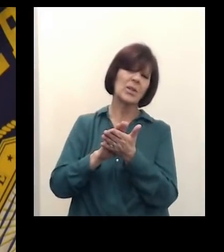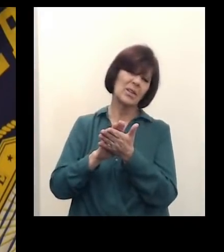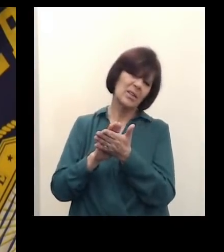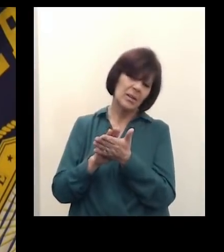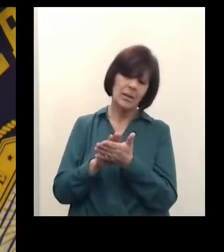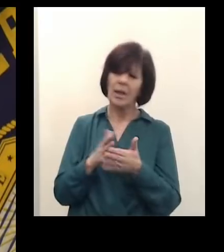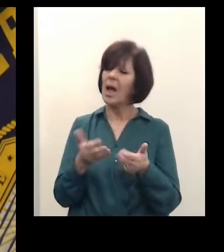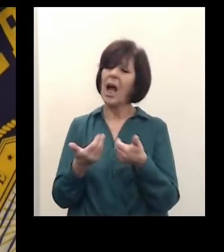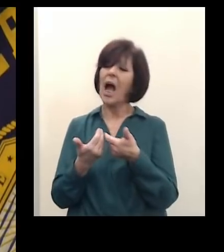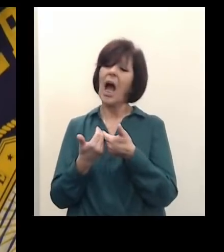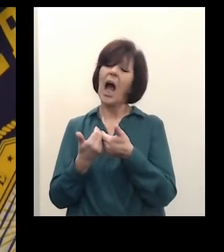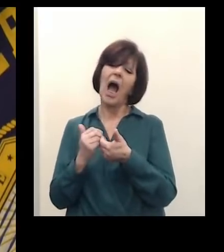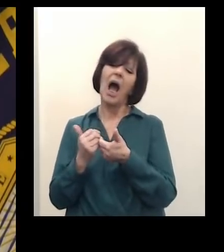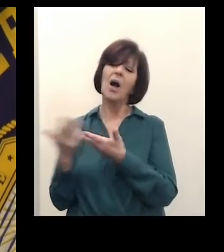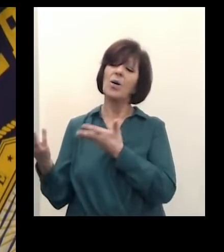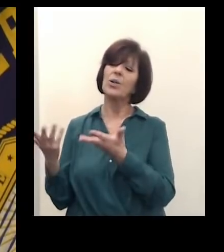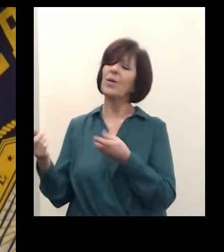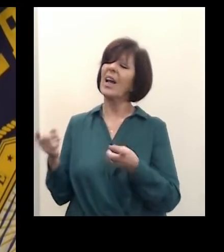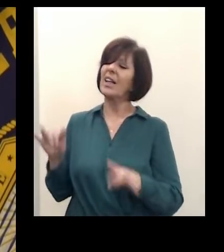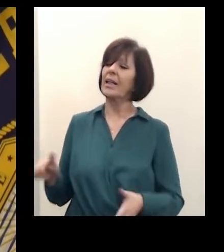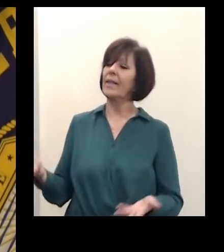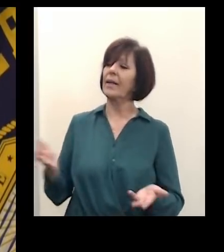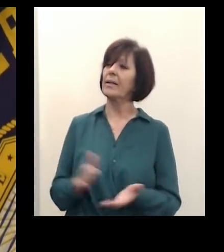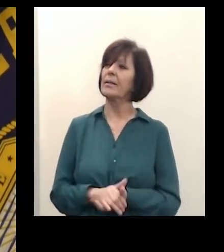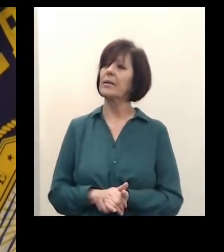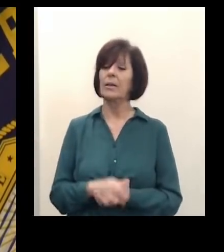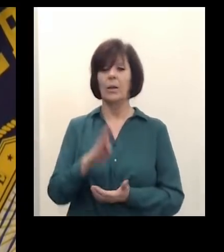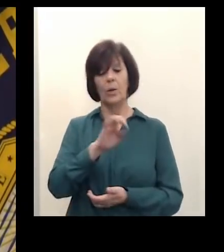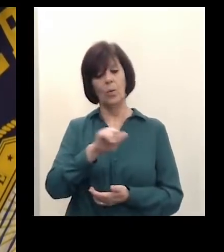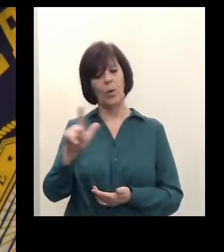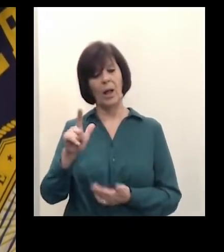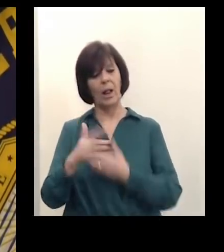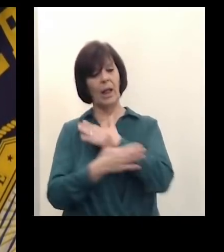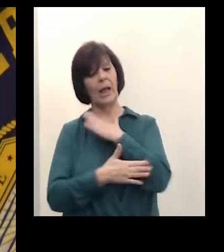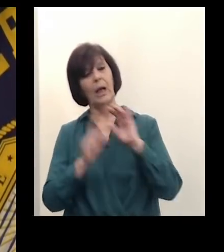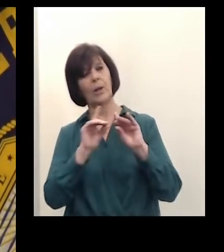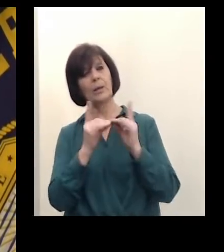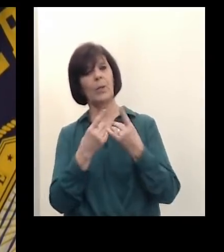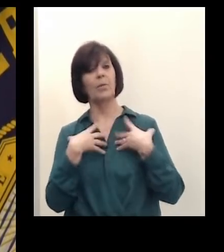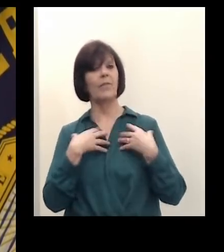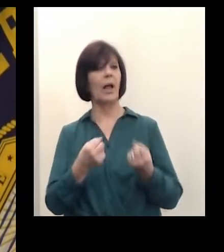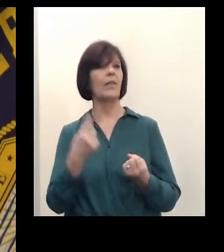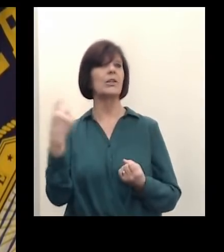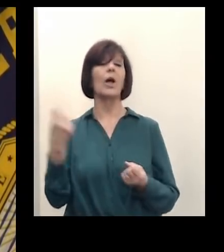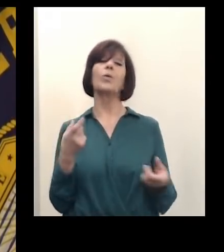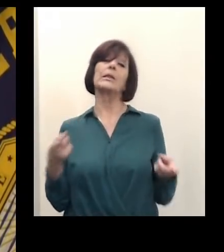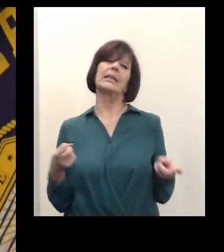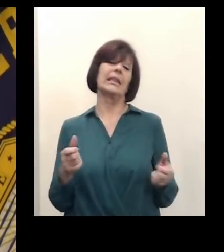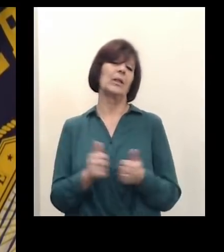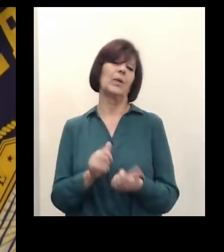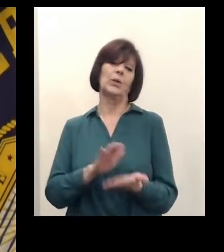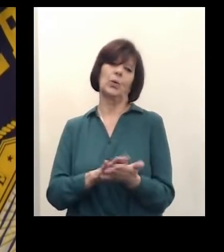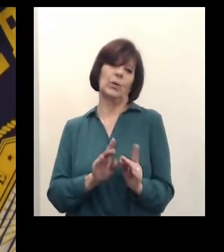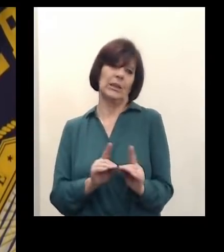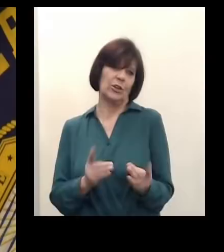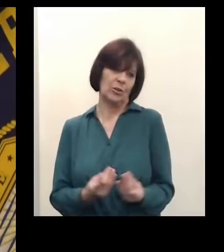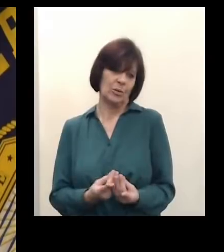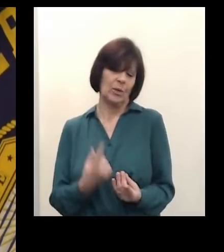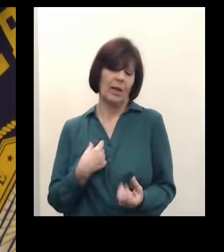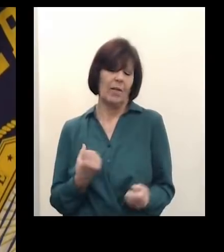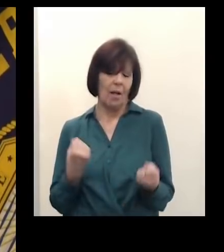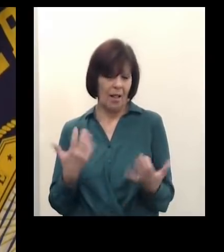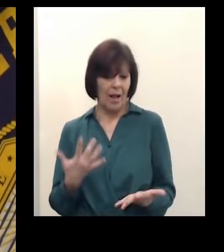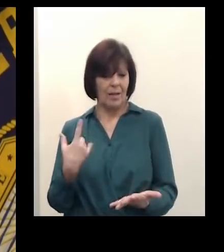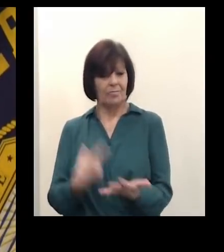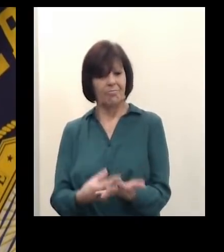is the county handling that? Thank you. Well, our County Department of Health, of course, is always dealing with our school districts. We have a lot of conversations. We have an